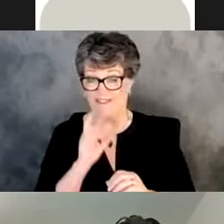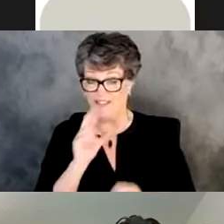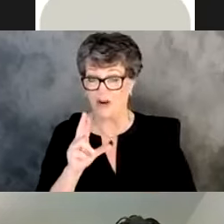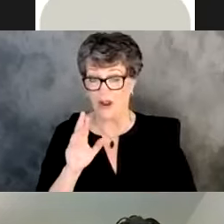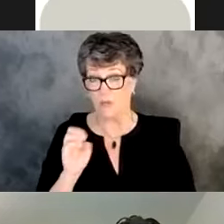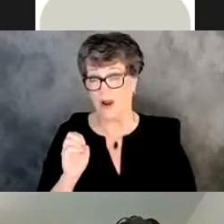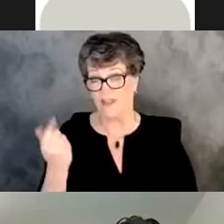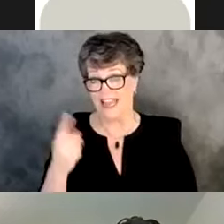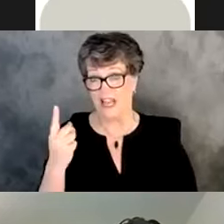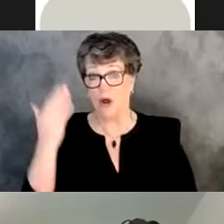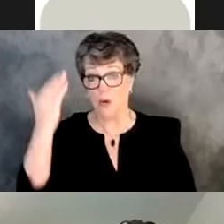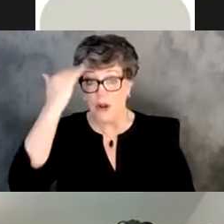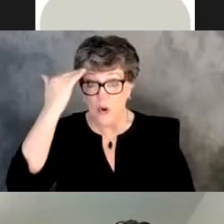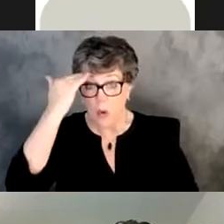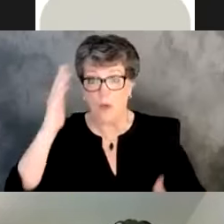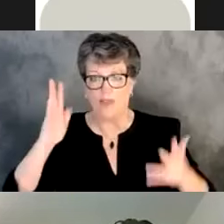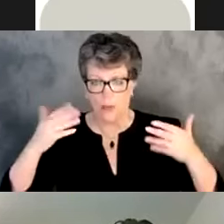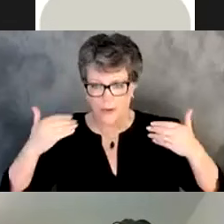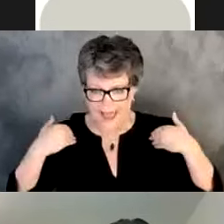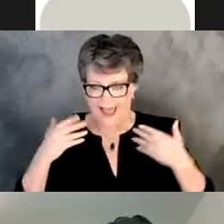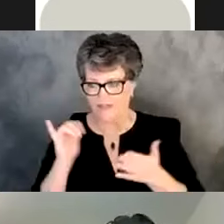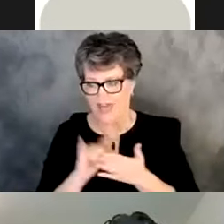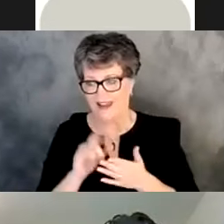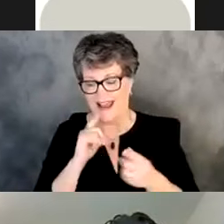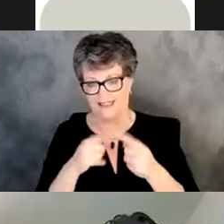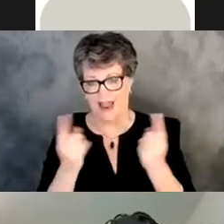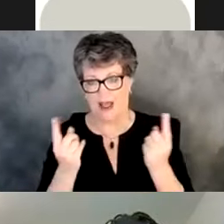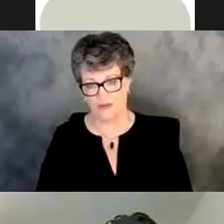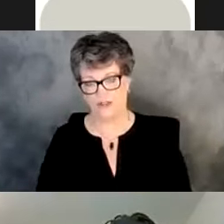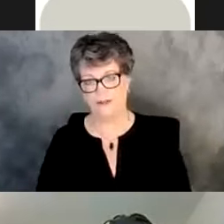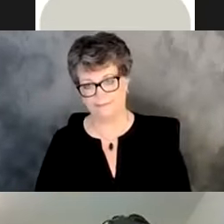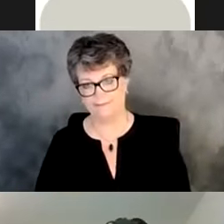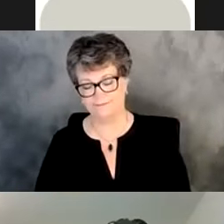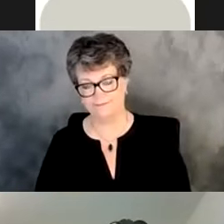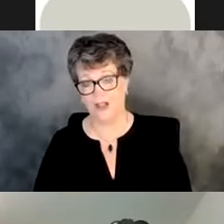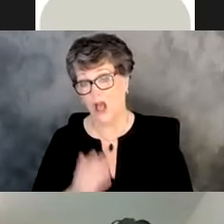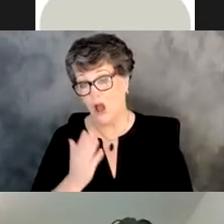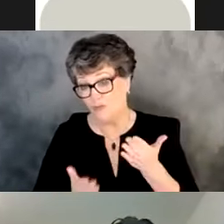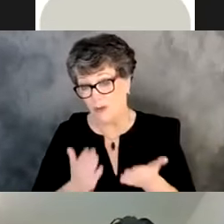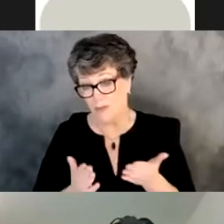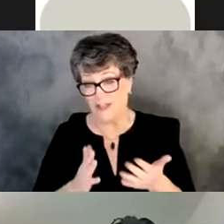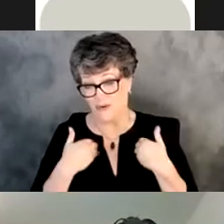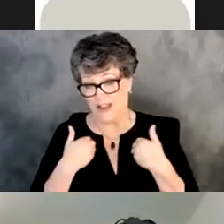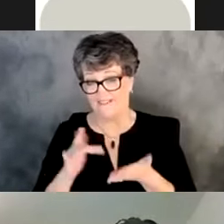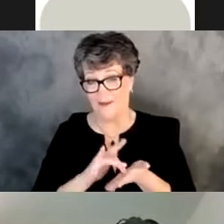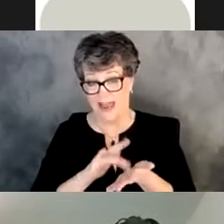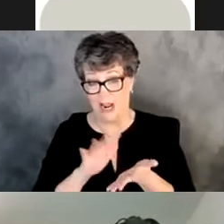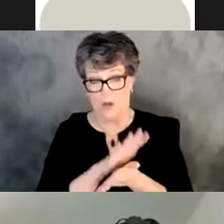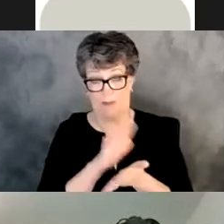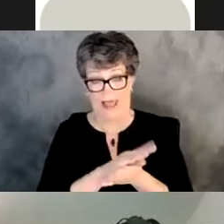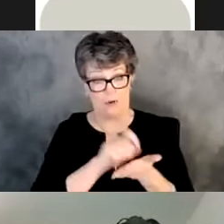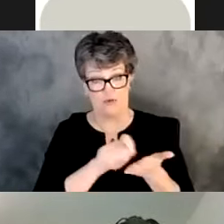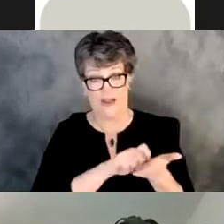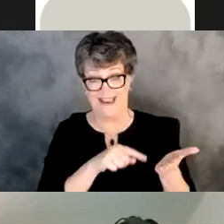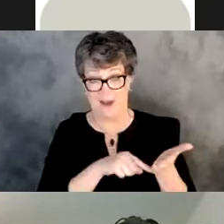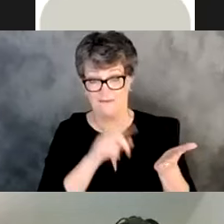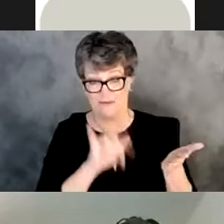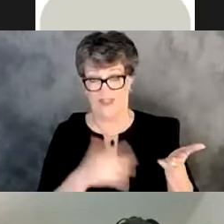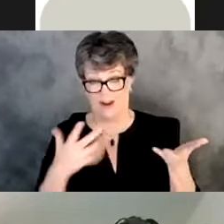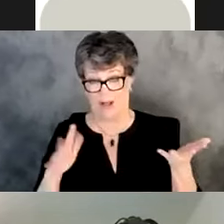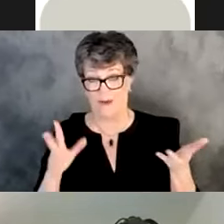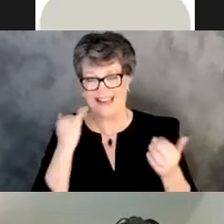anyone would knowingly have that as an allergy. Probably would have had a medical paper written up for them if